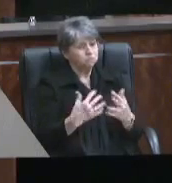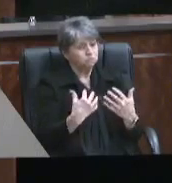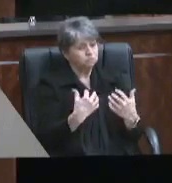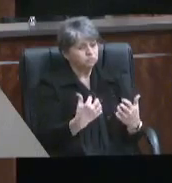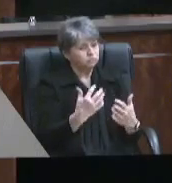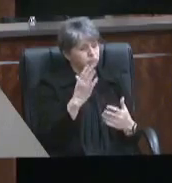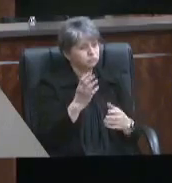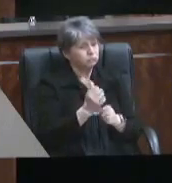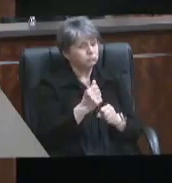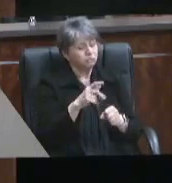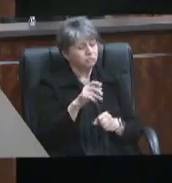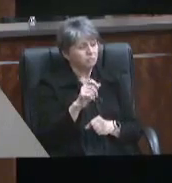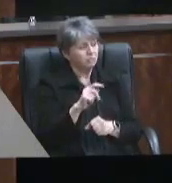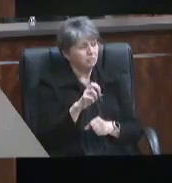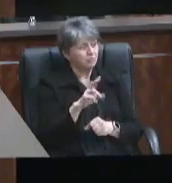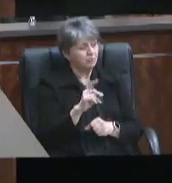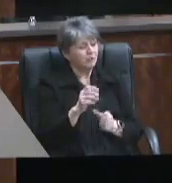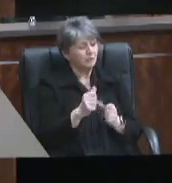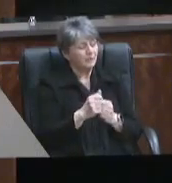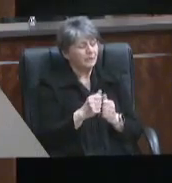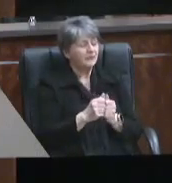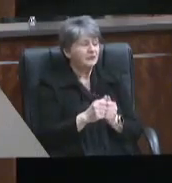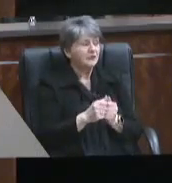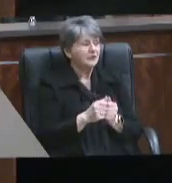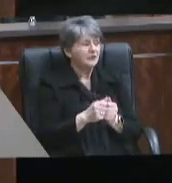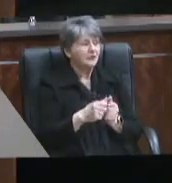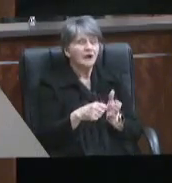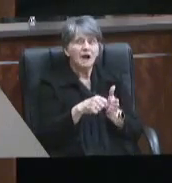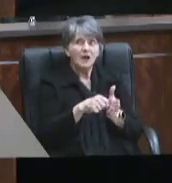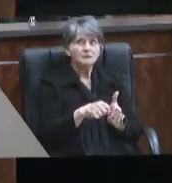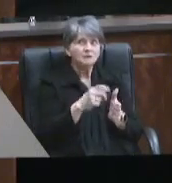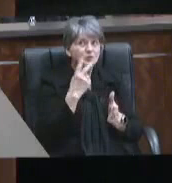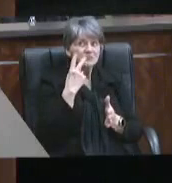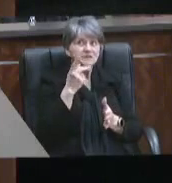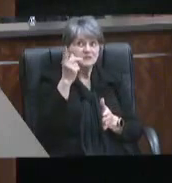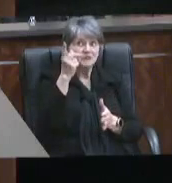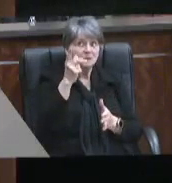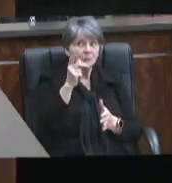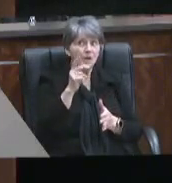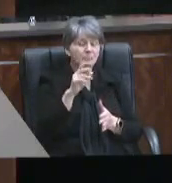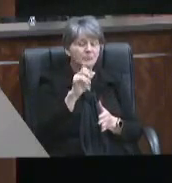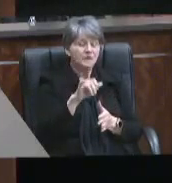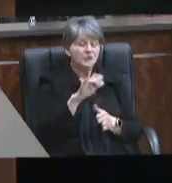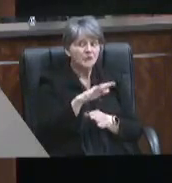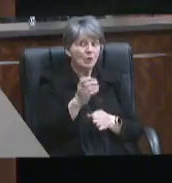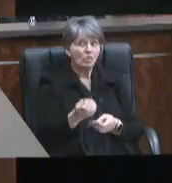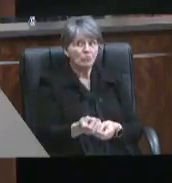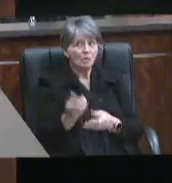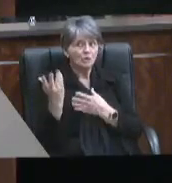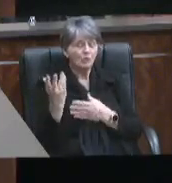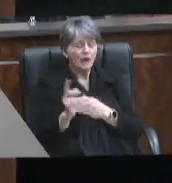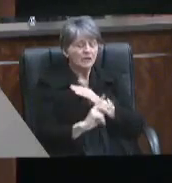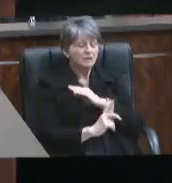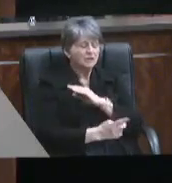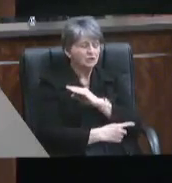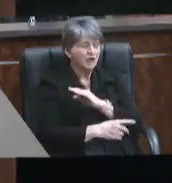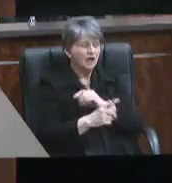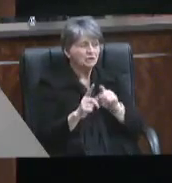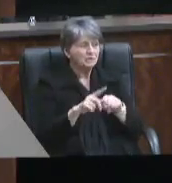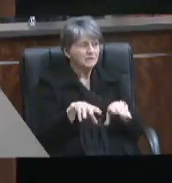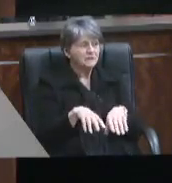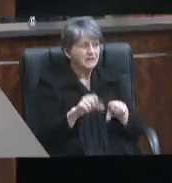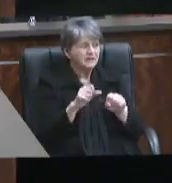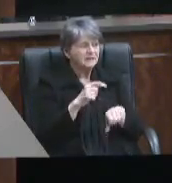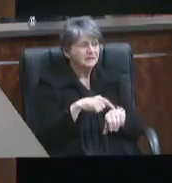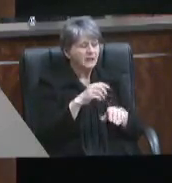little postcard that has a little emblem you can see on the bottom there. So don't throw it away. Please take the opportunity to fill it out. I think it's